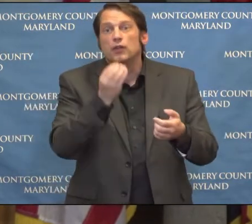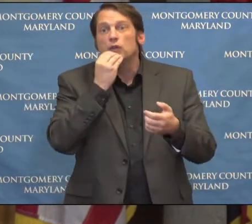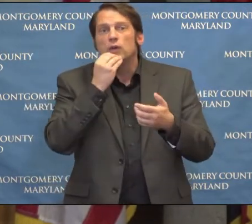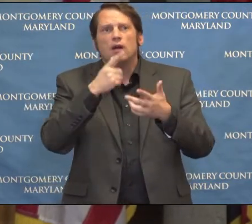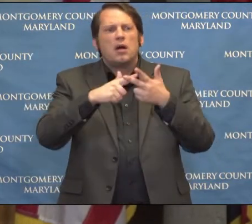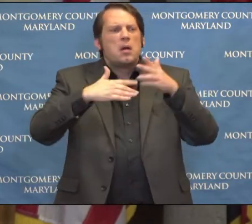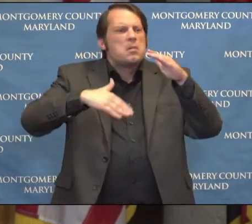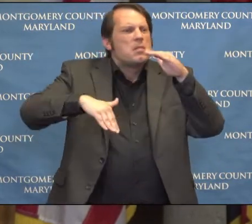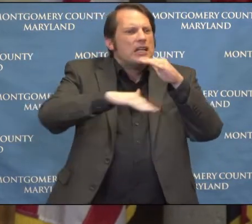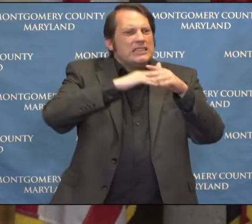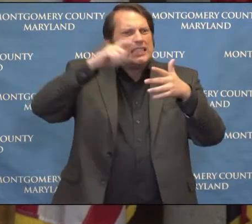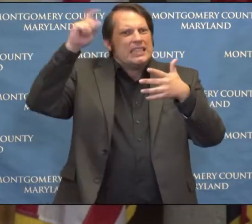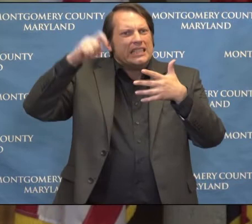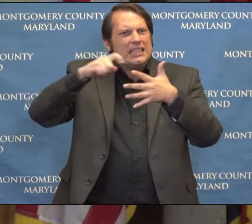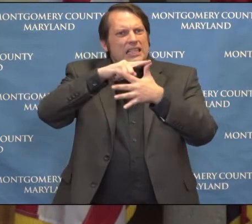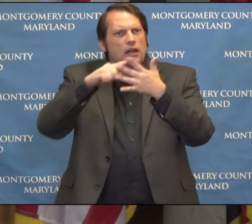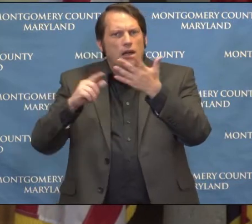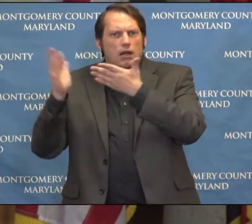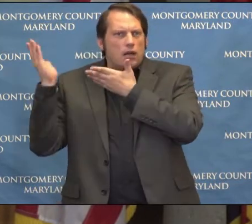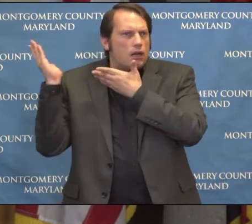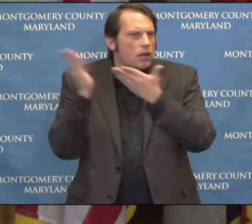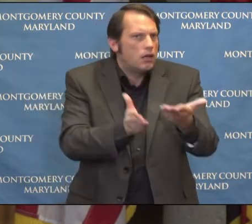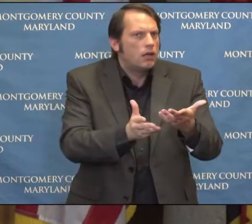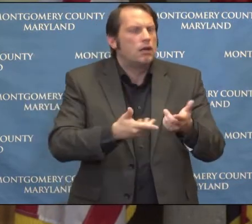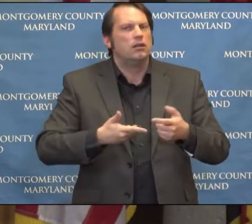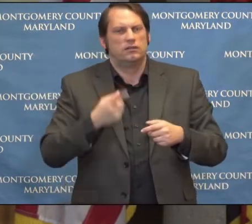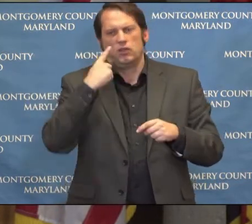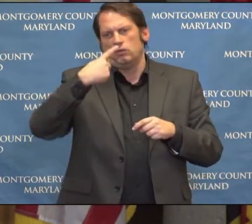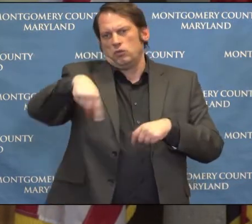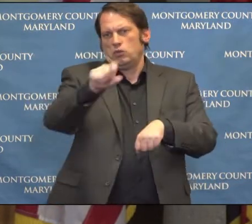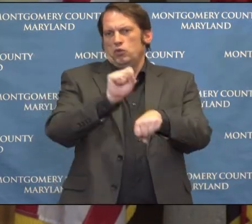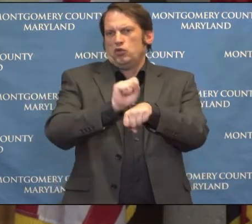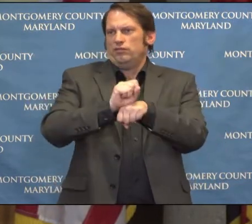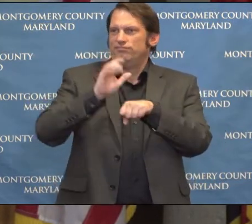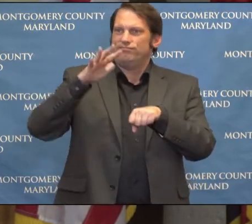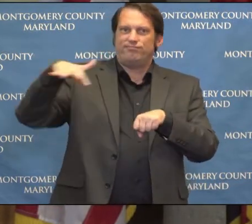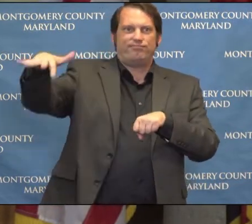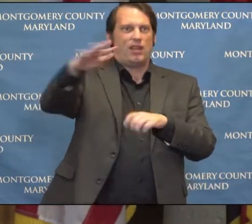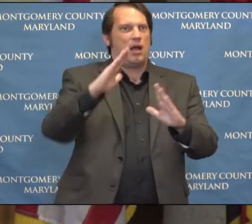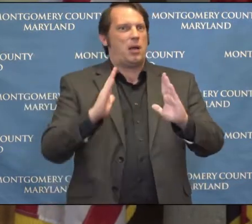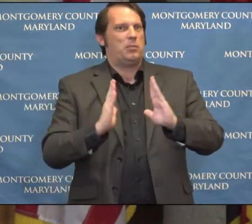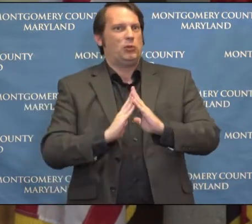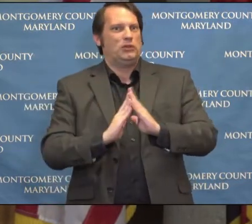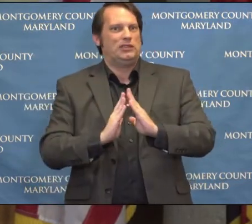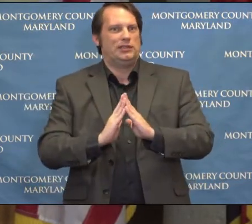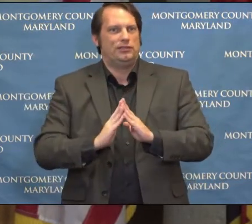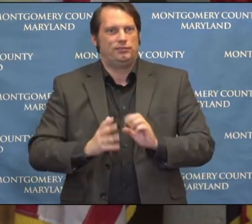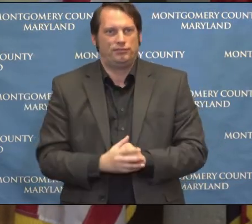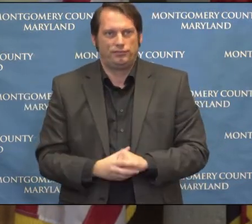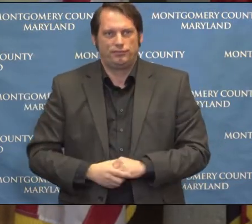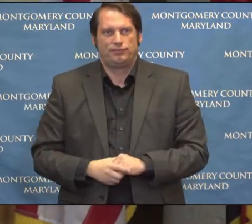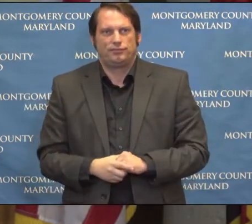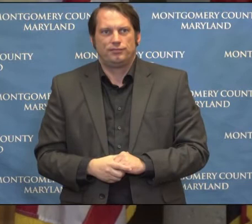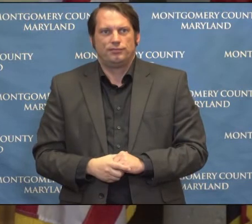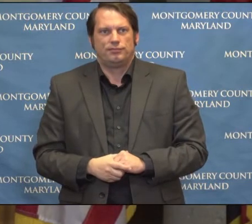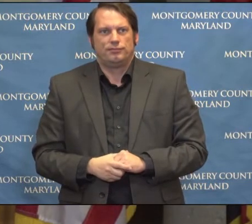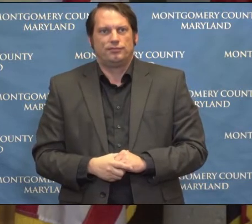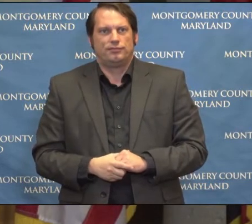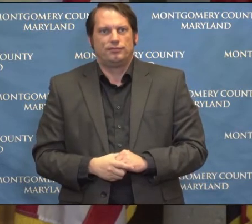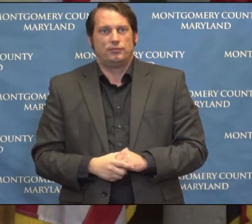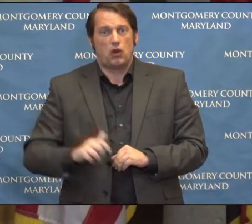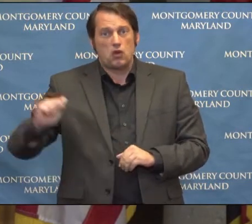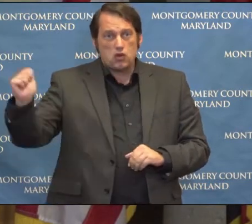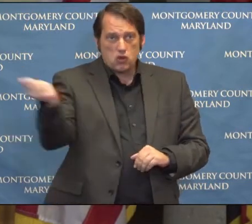in the community, and following the protective clothing and the face masks and everything